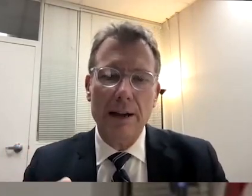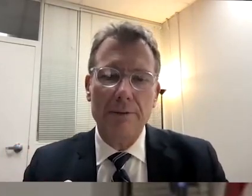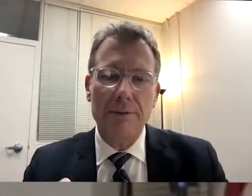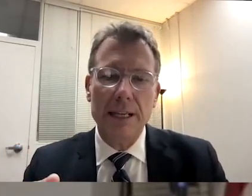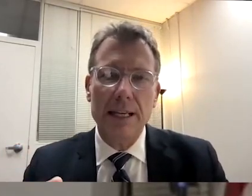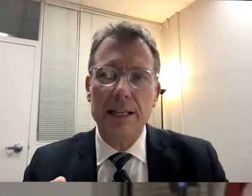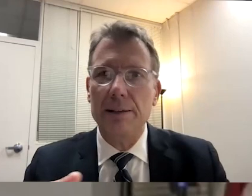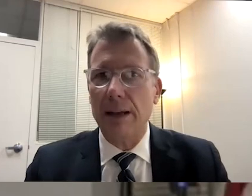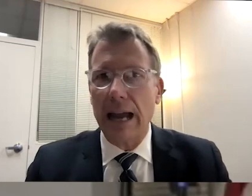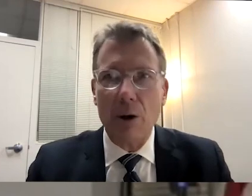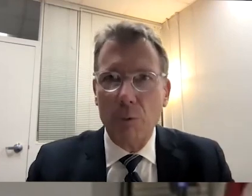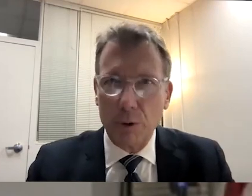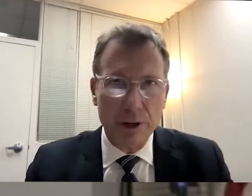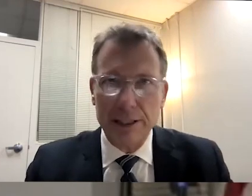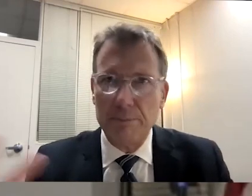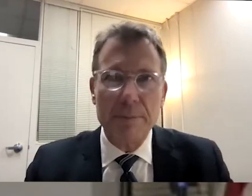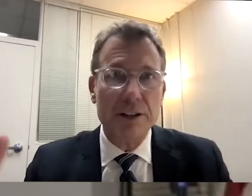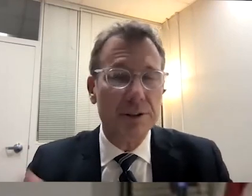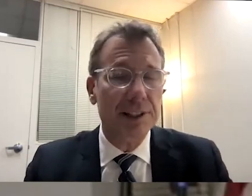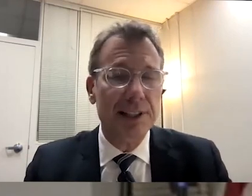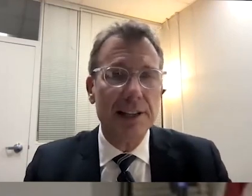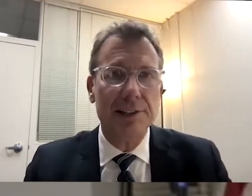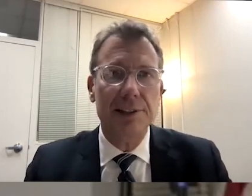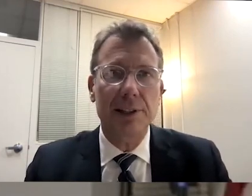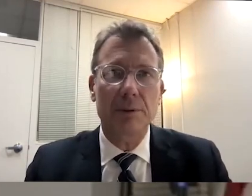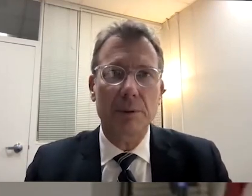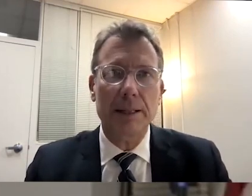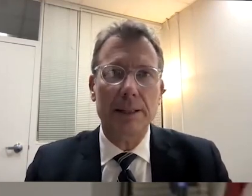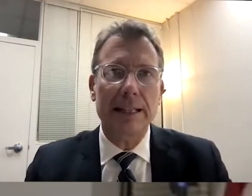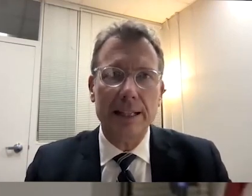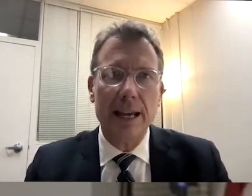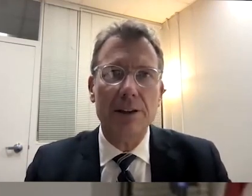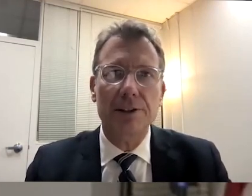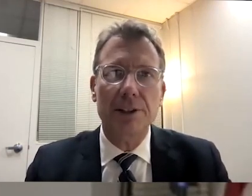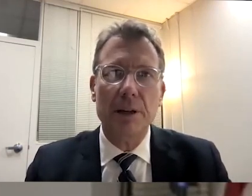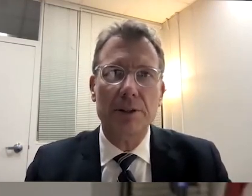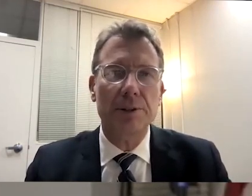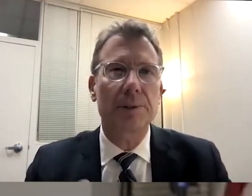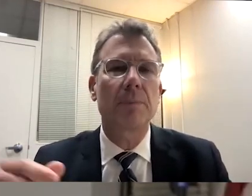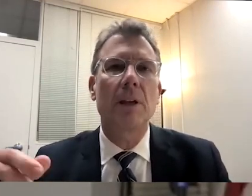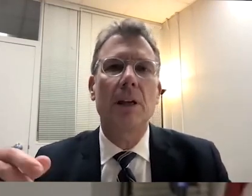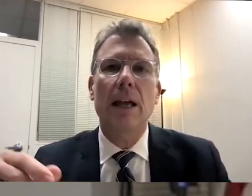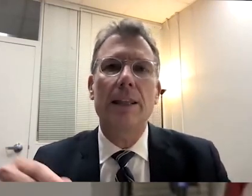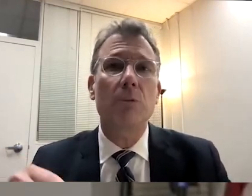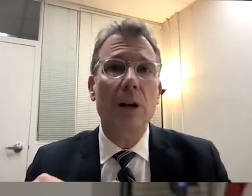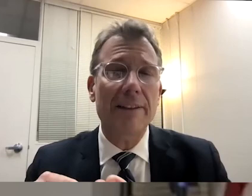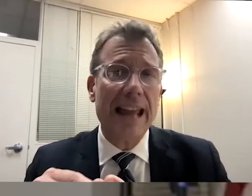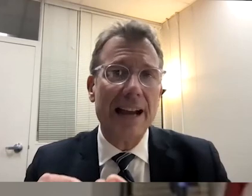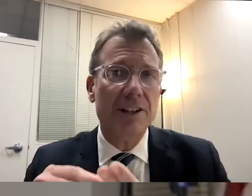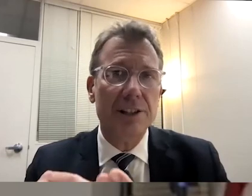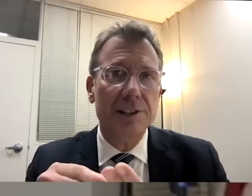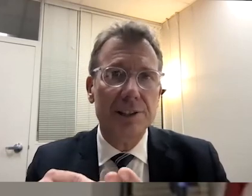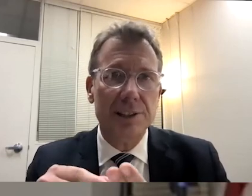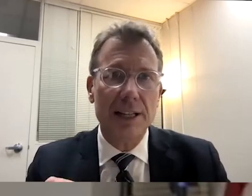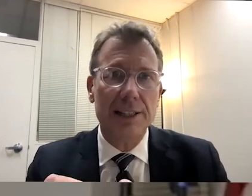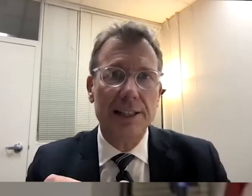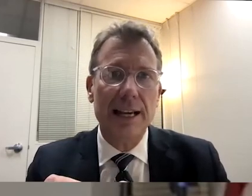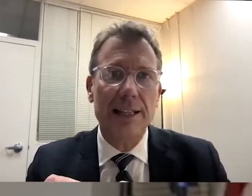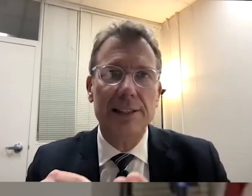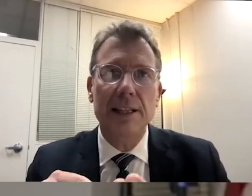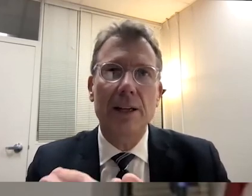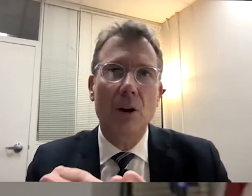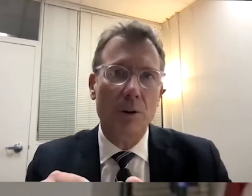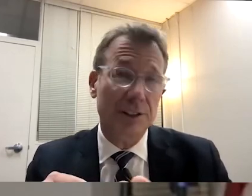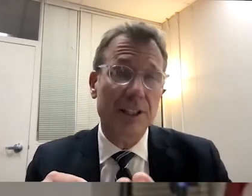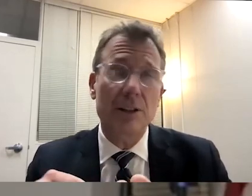will have how we're going to measure success, right? The indicators and the measures. And then we're going to have the actions tied to